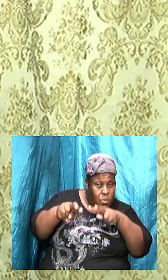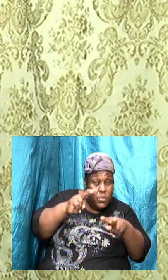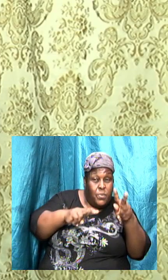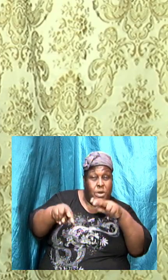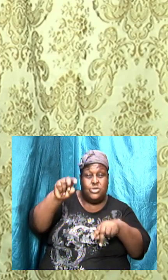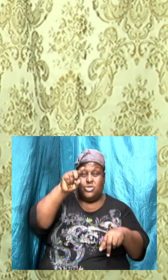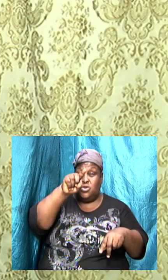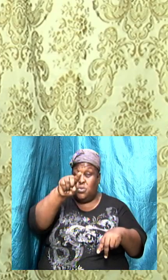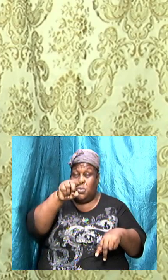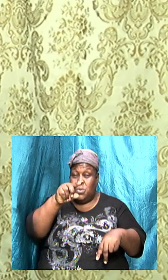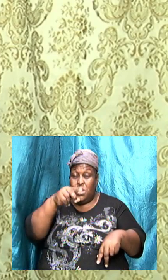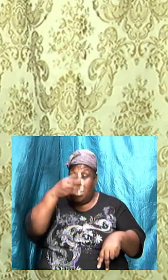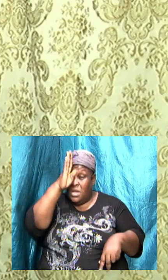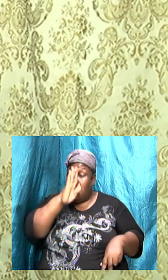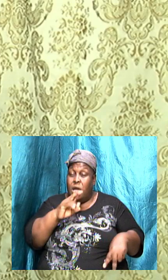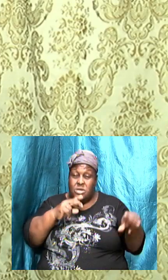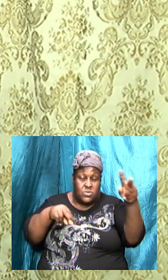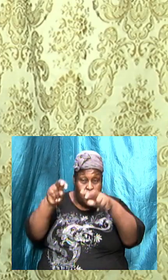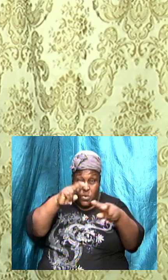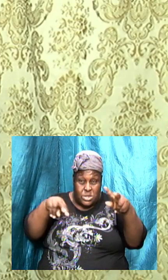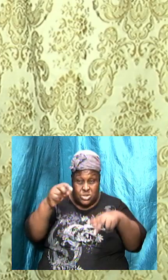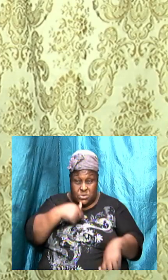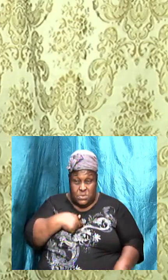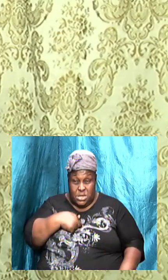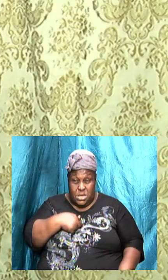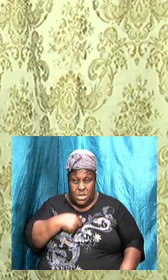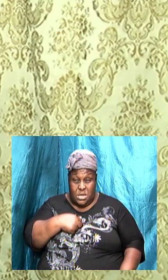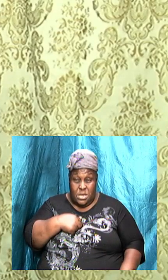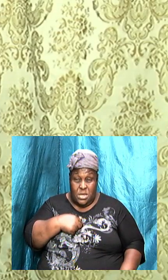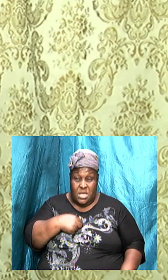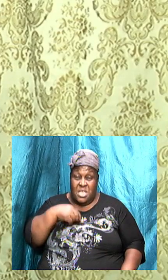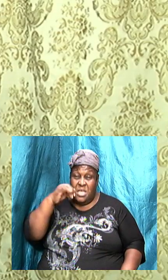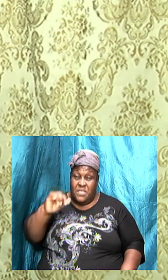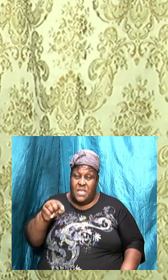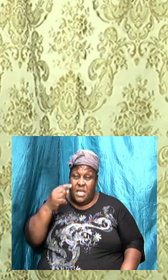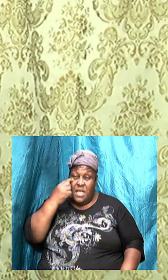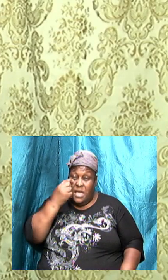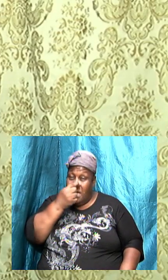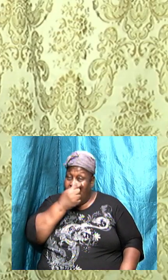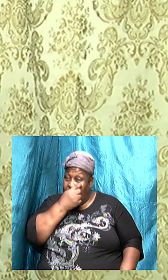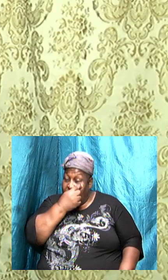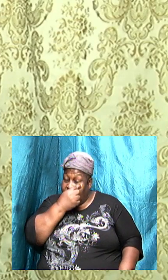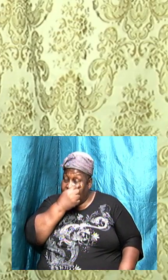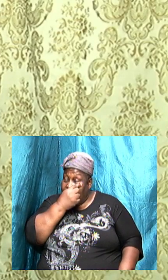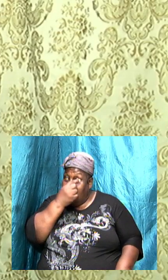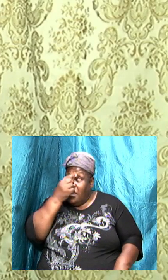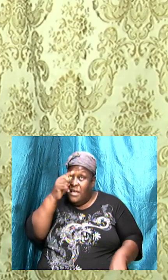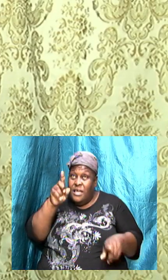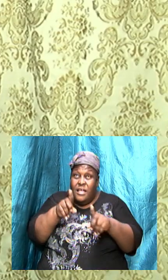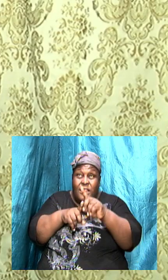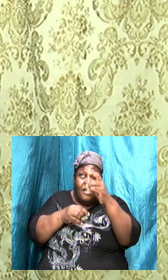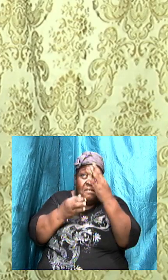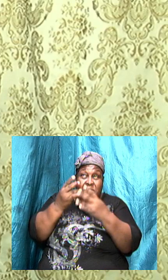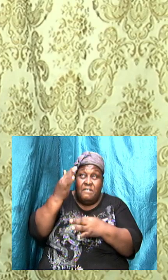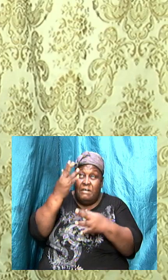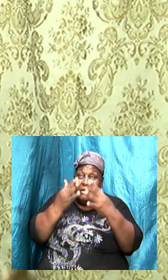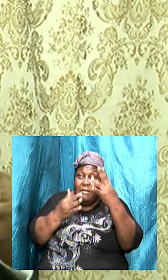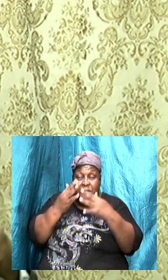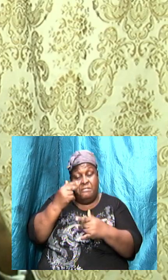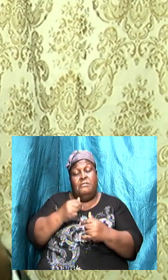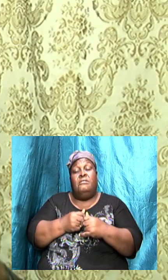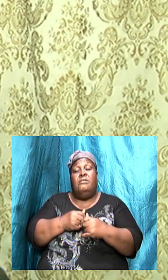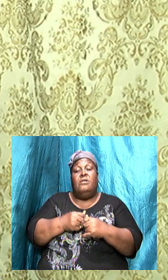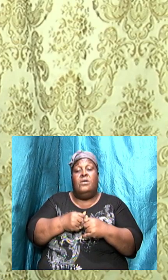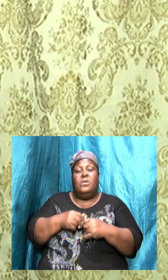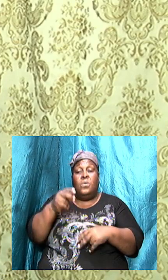me. That piercing eyes like fire